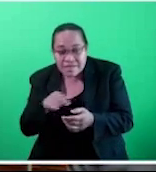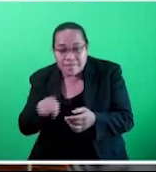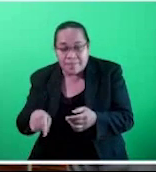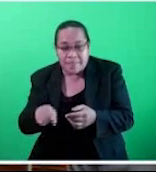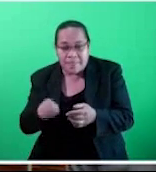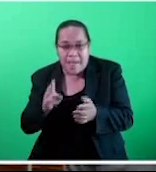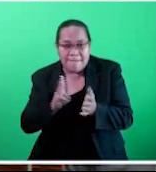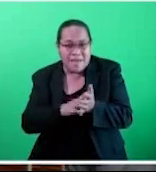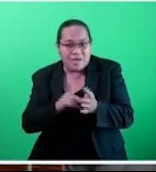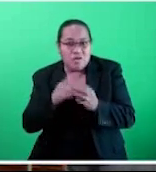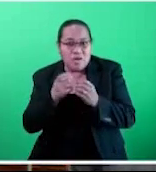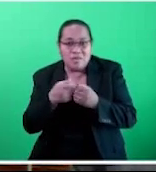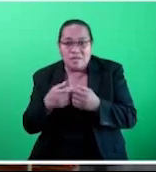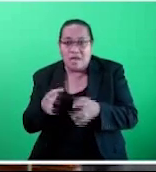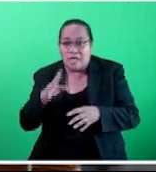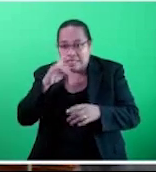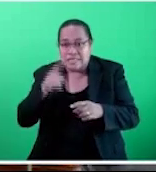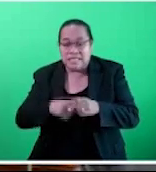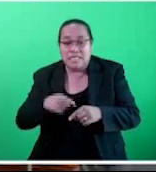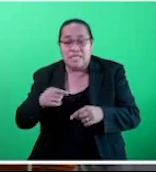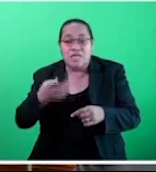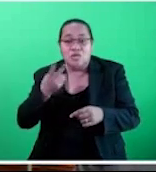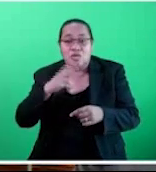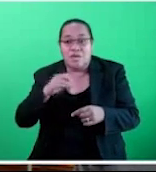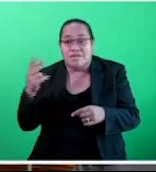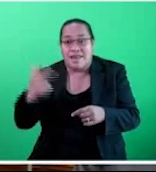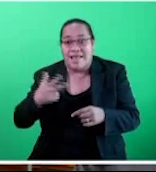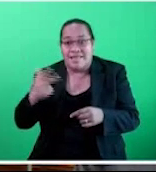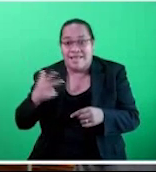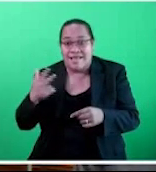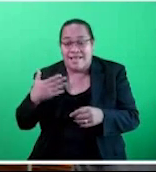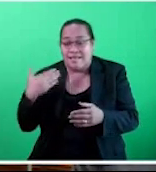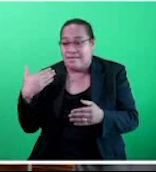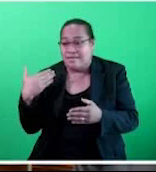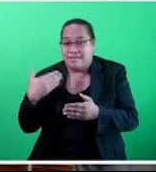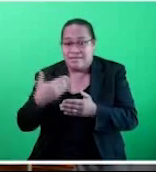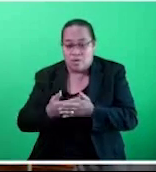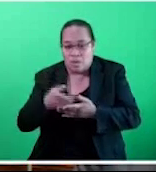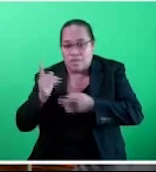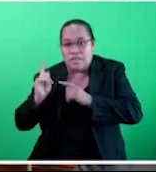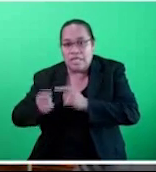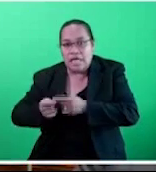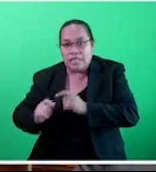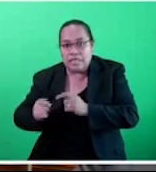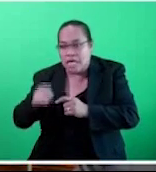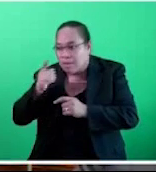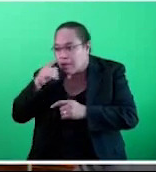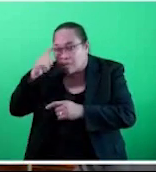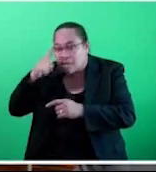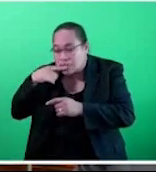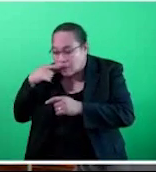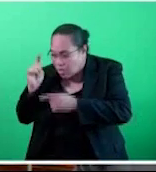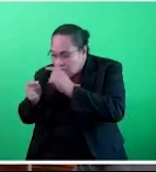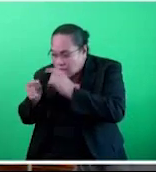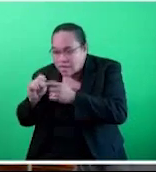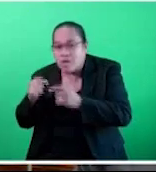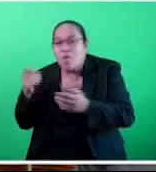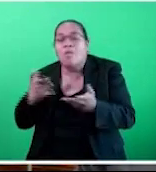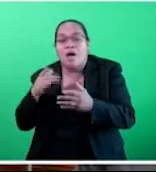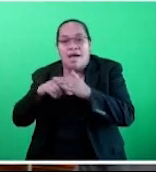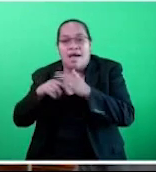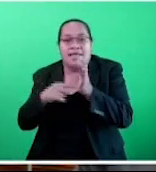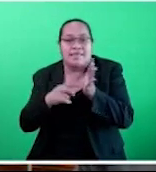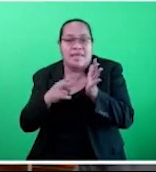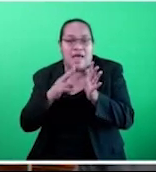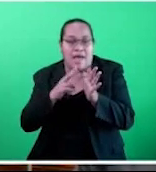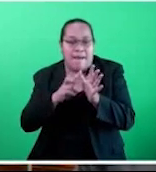C outbreak in 2018, over 60% of the positive results were tested at Fiji's CDC in Tamavua.